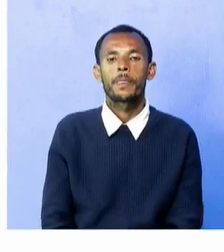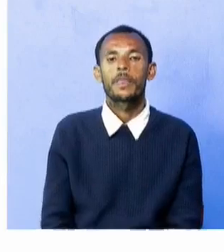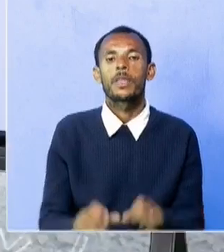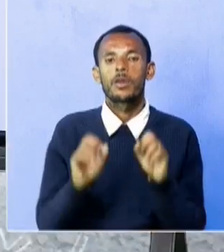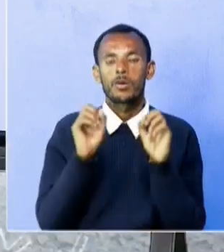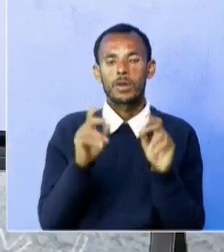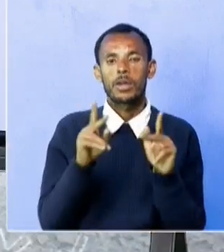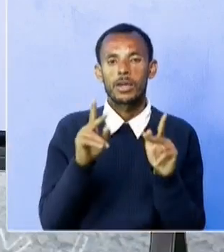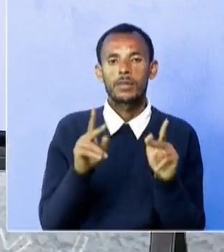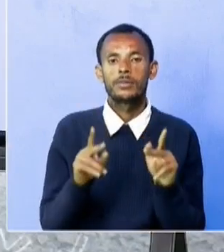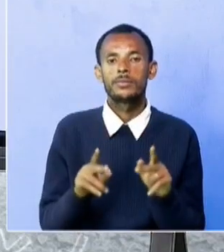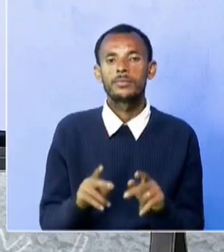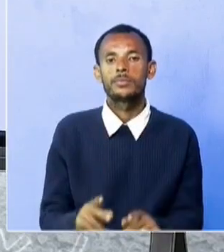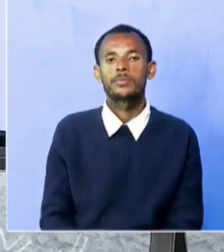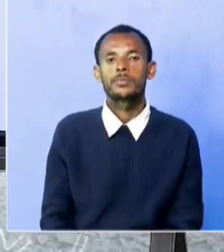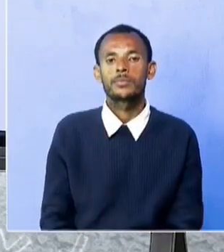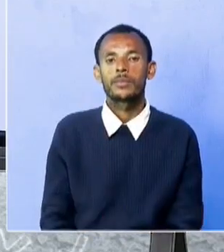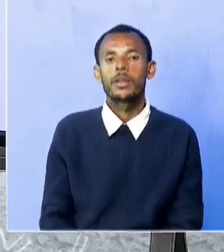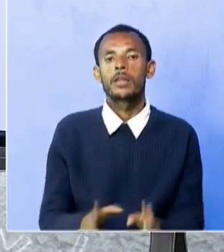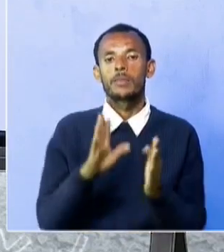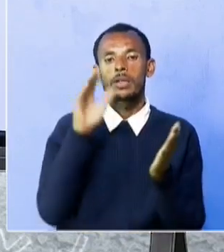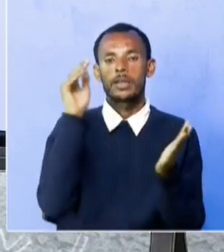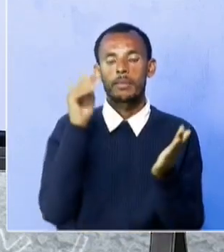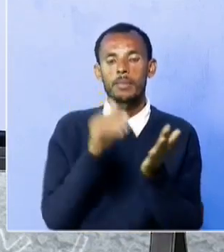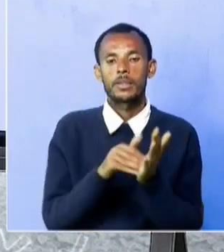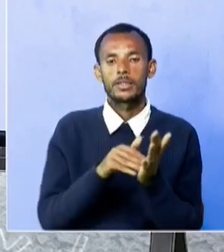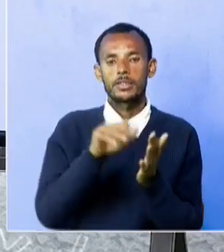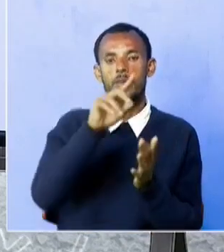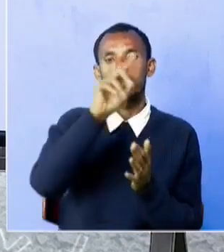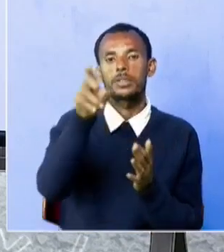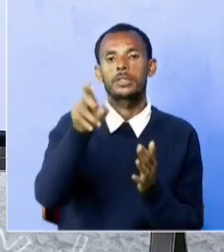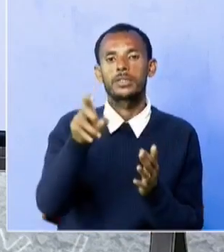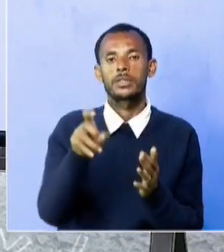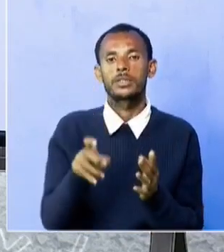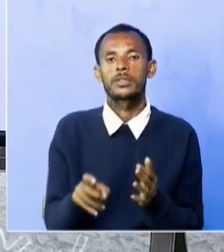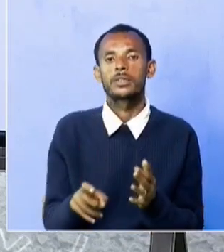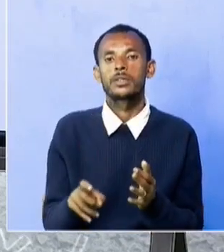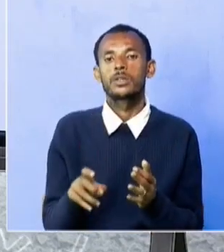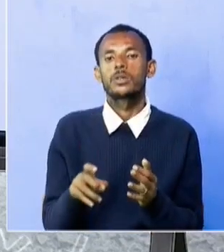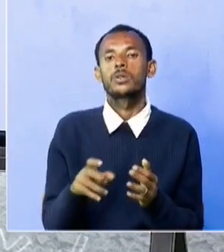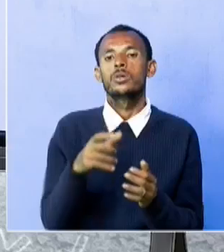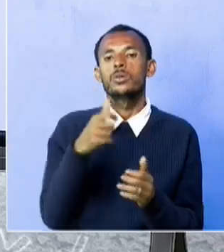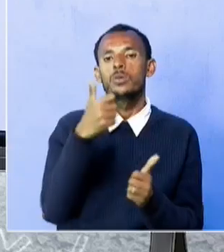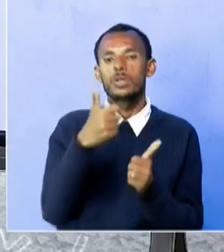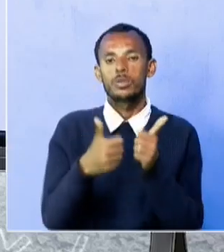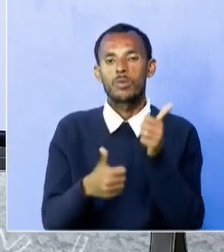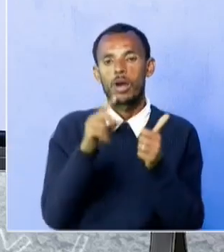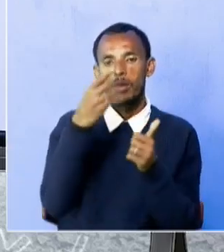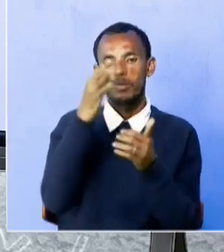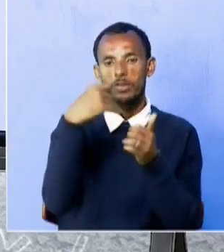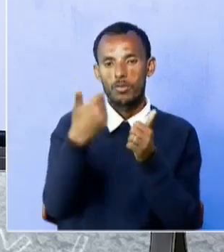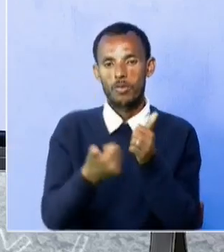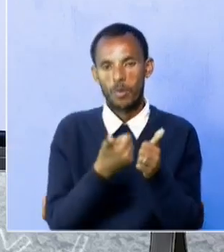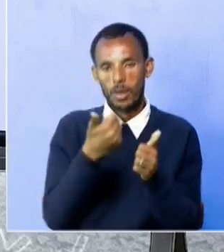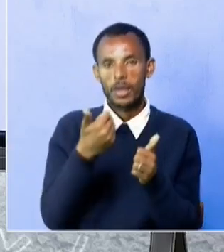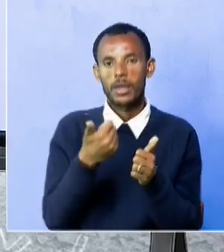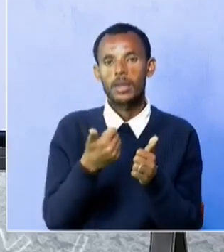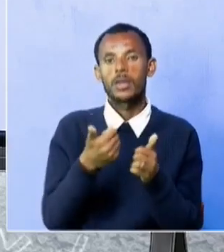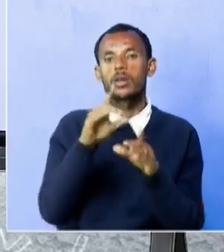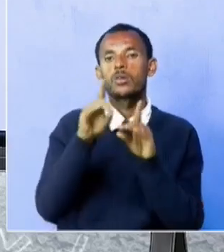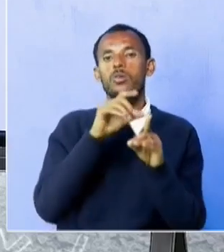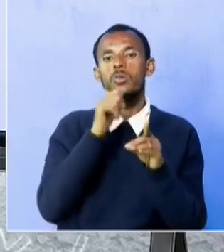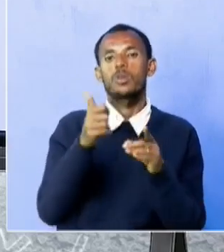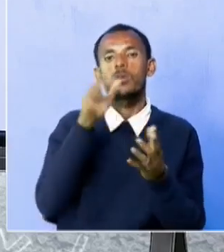Okay, let me repeat what the question is saying. Which one of the following do